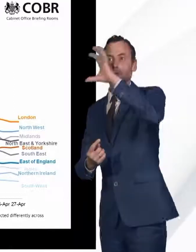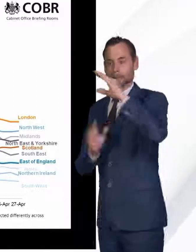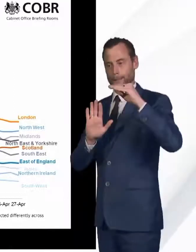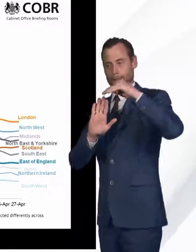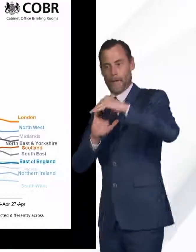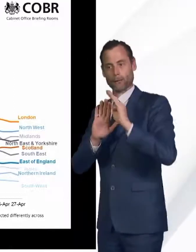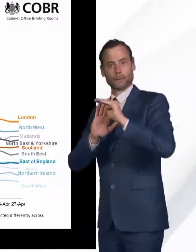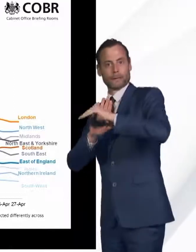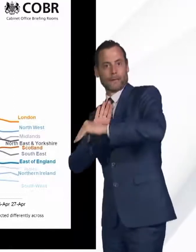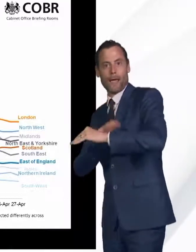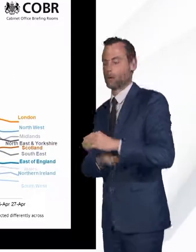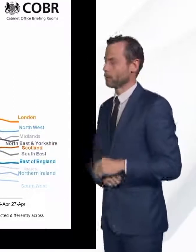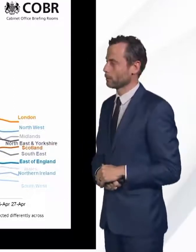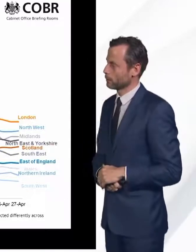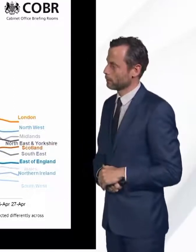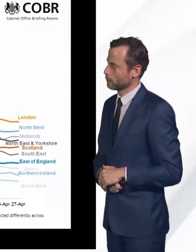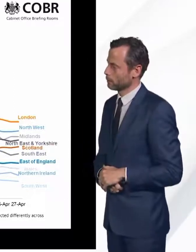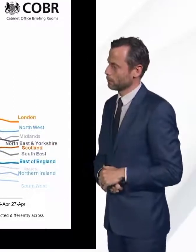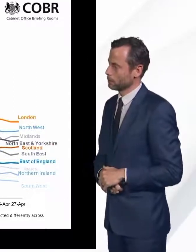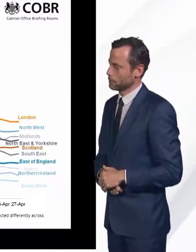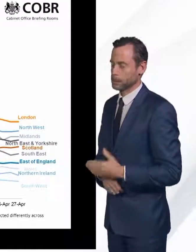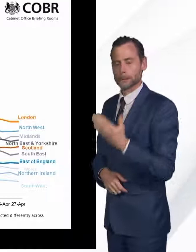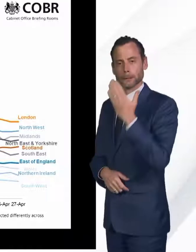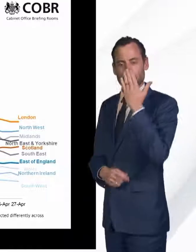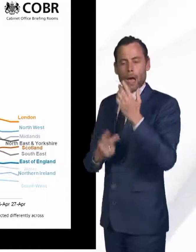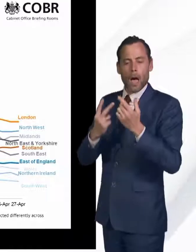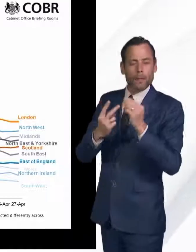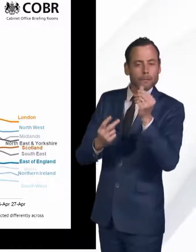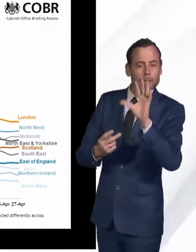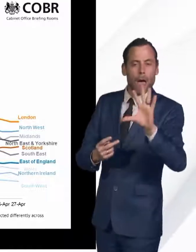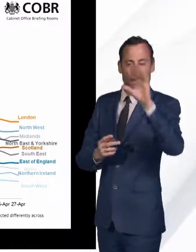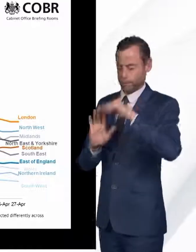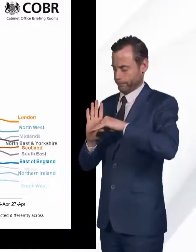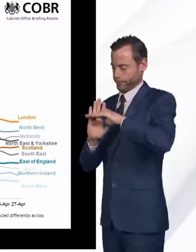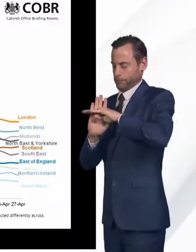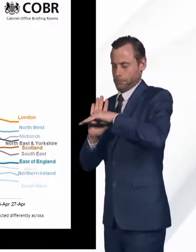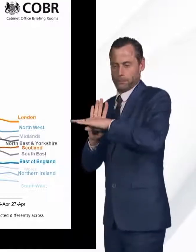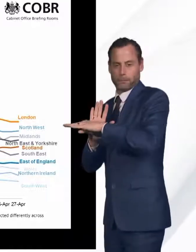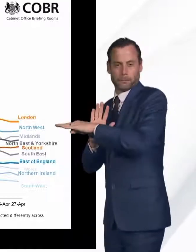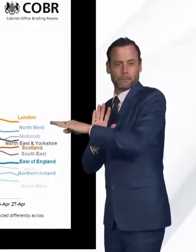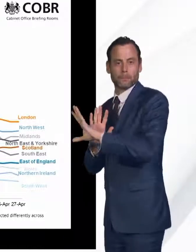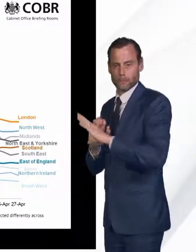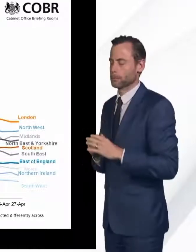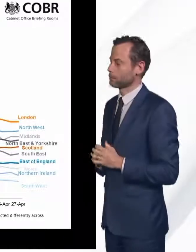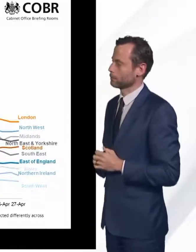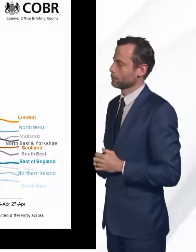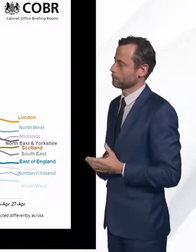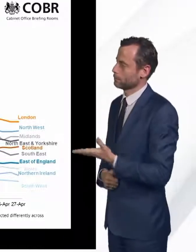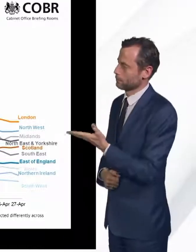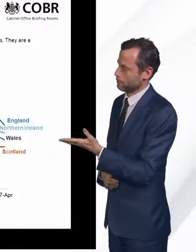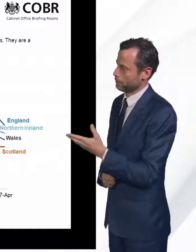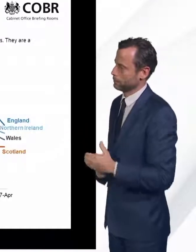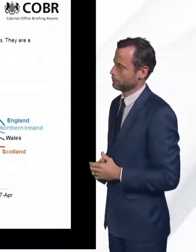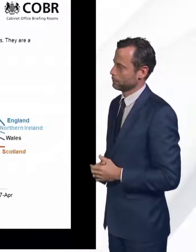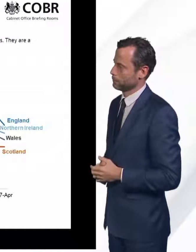regions of England, that number of people in hospital is still stable for now. Next slide, please.